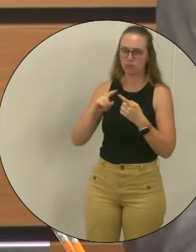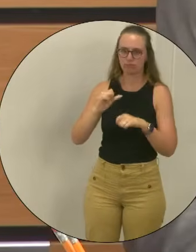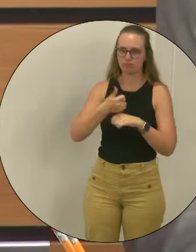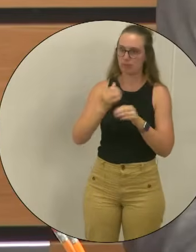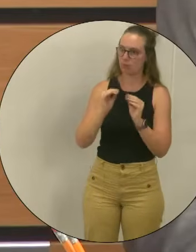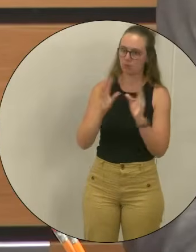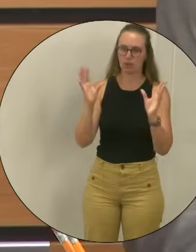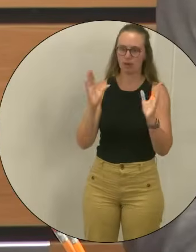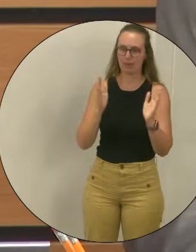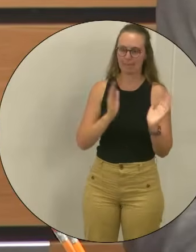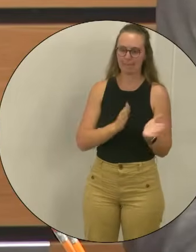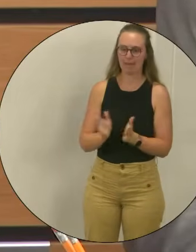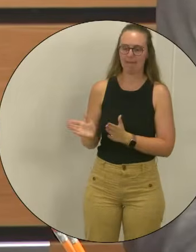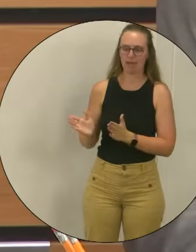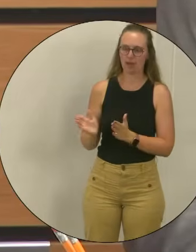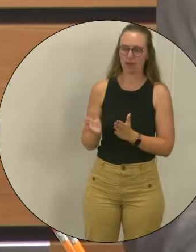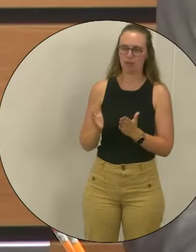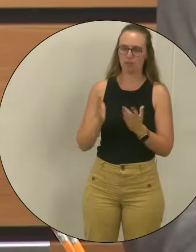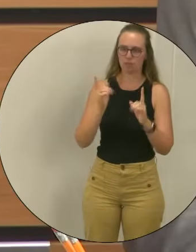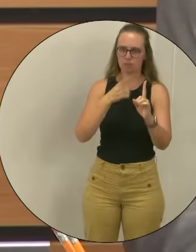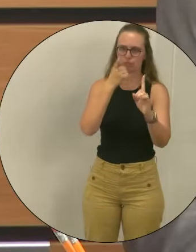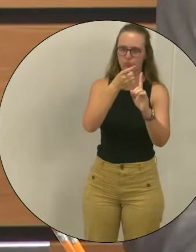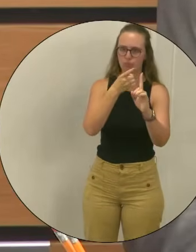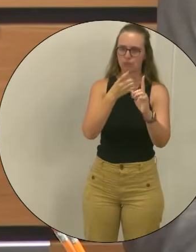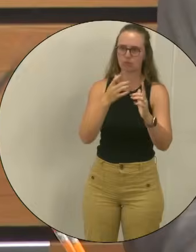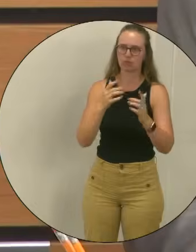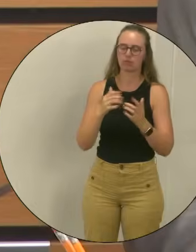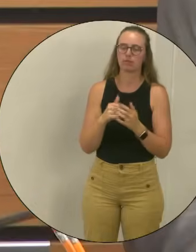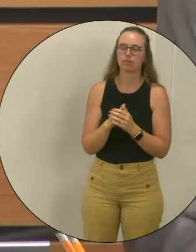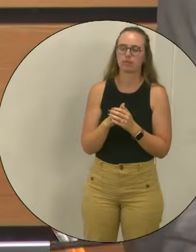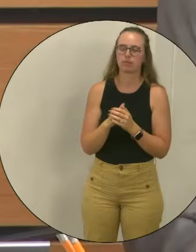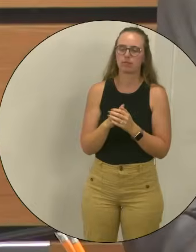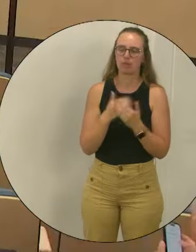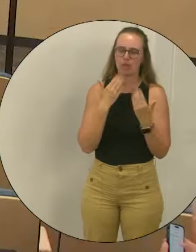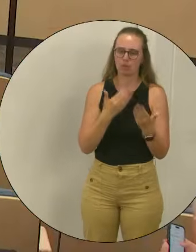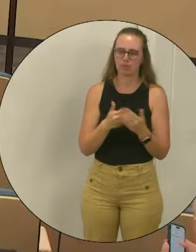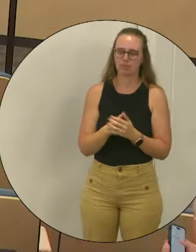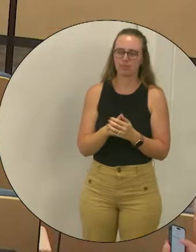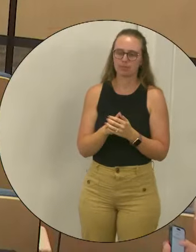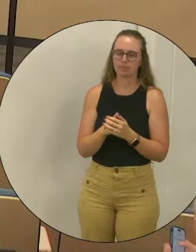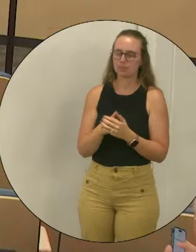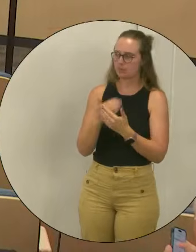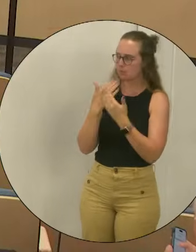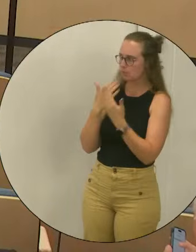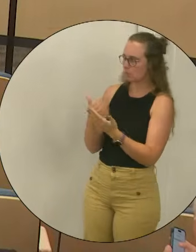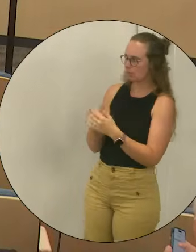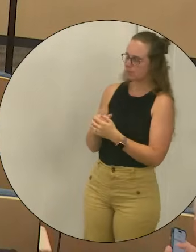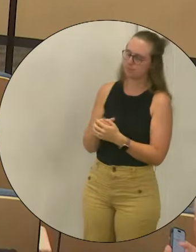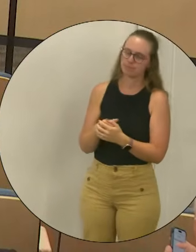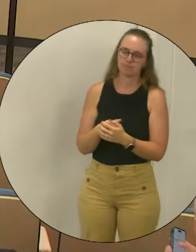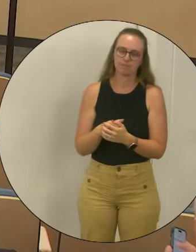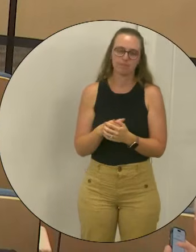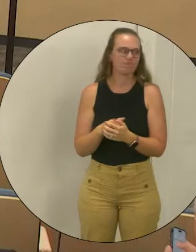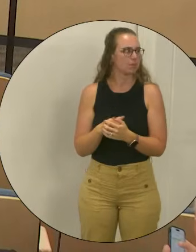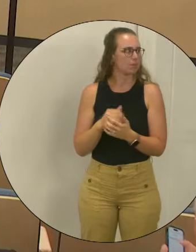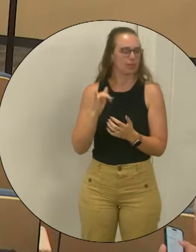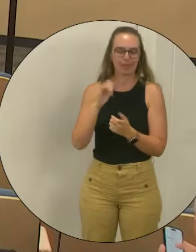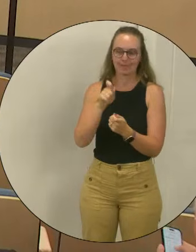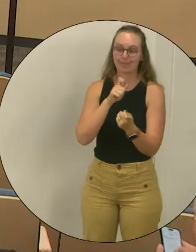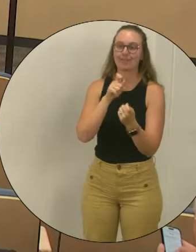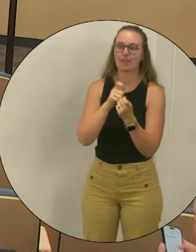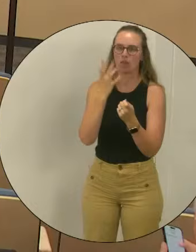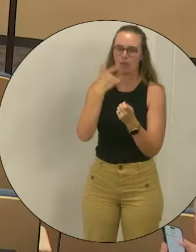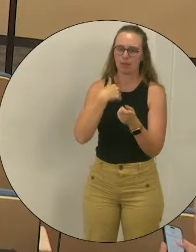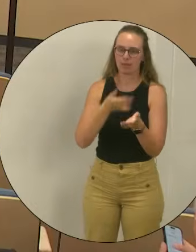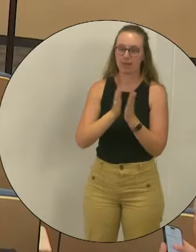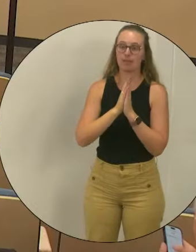what that possible bill draft will look like. So thank you. Thank you, Superintendent. It's exactly why I was